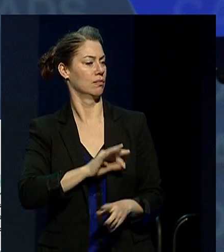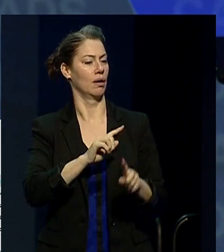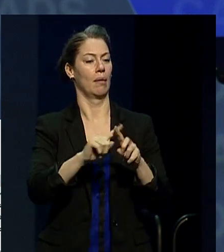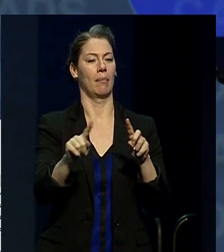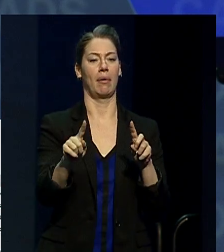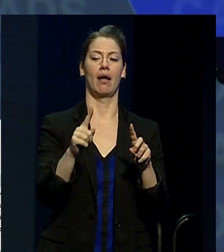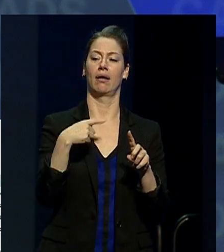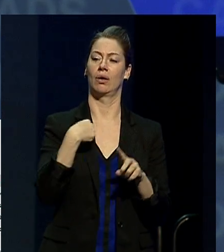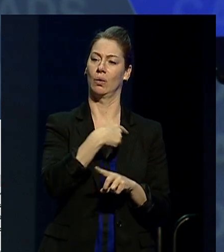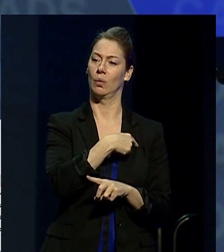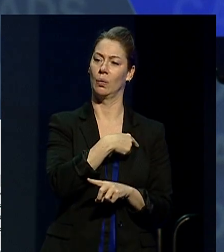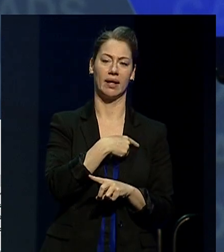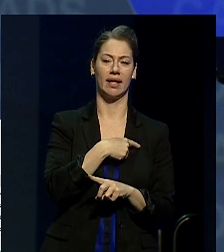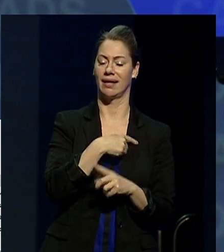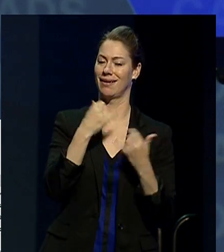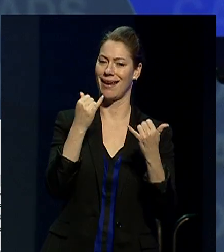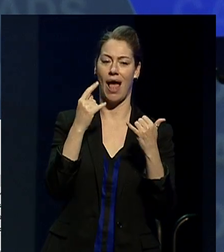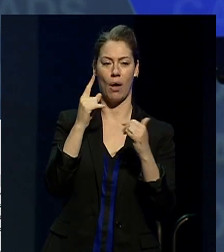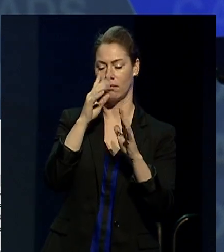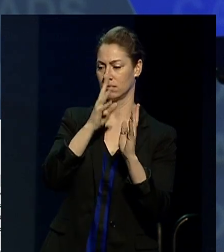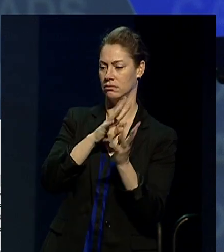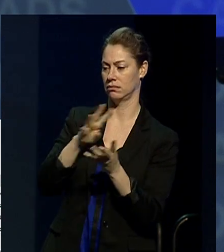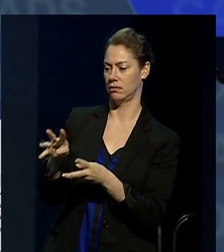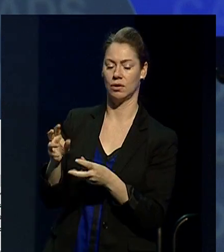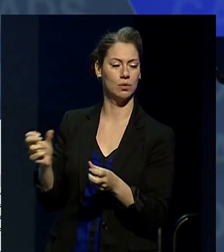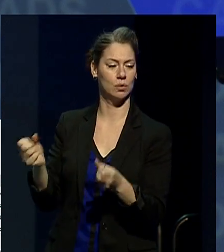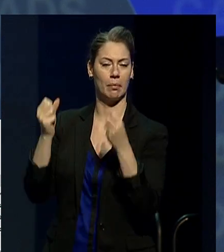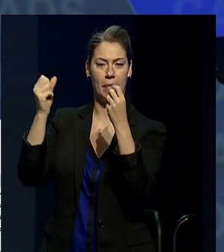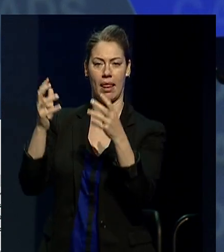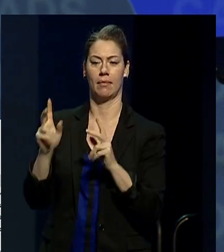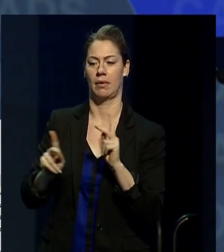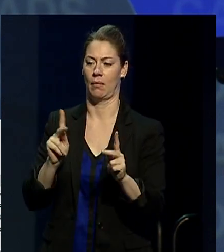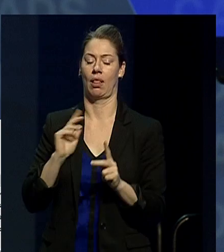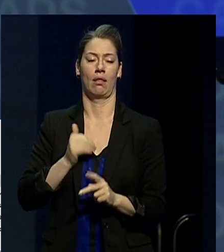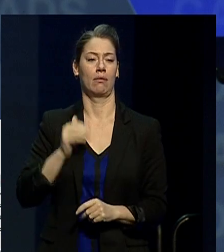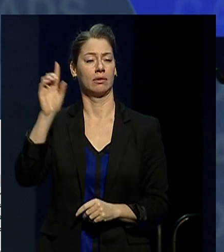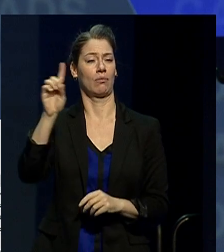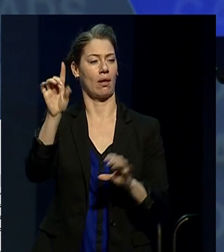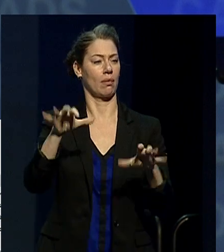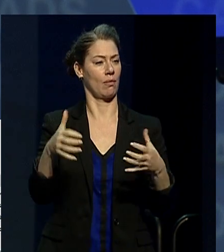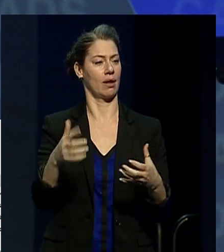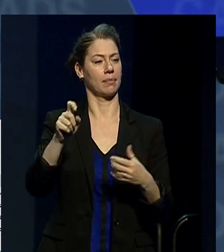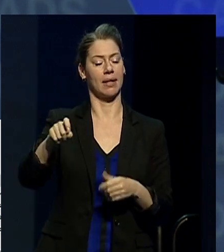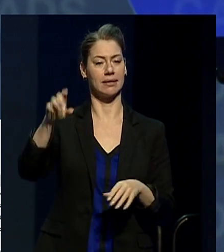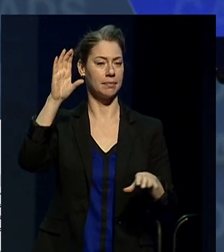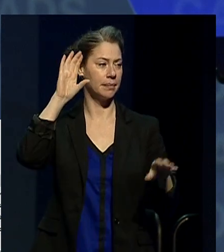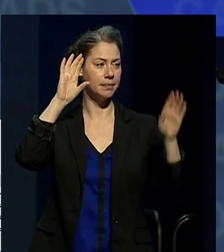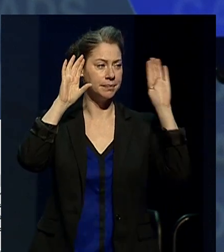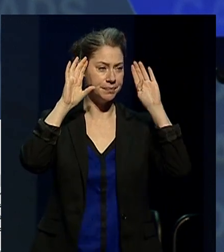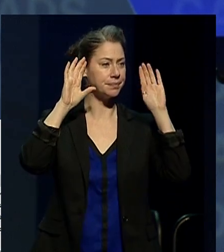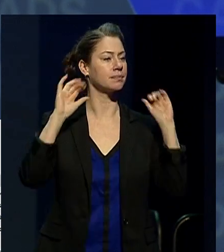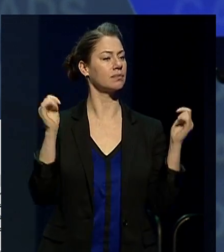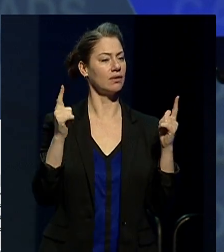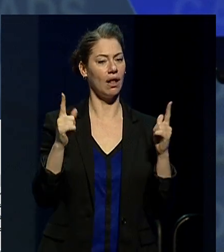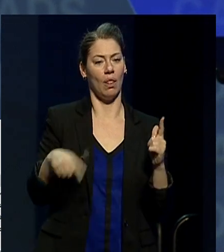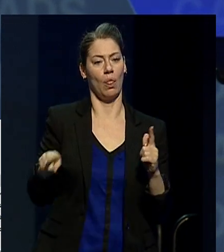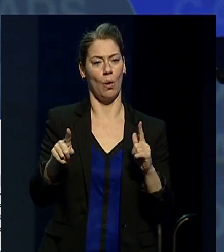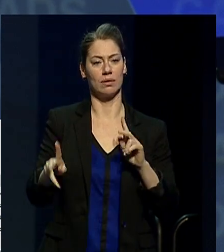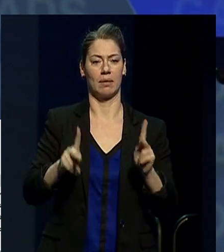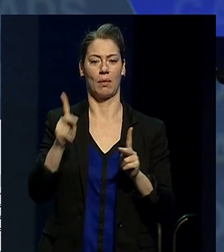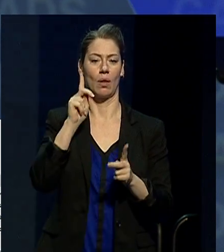in this state behind. Our Democratic Party must listen to the left out and the